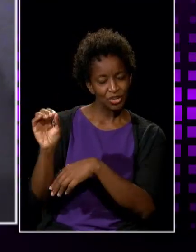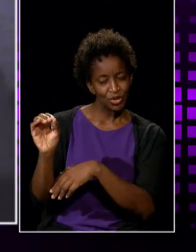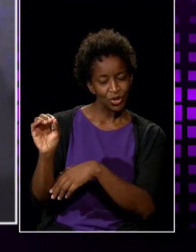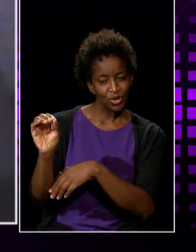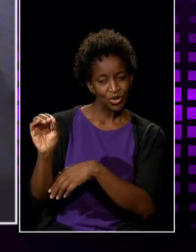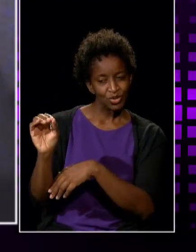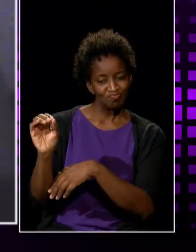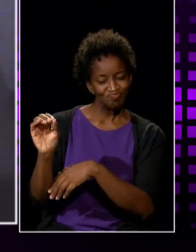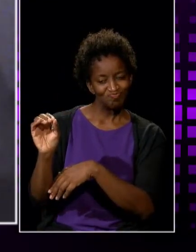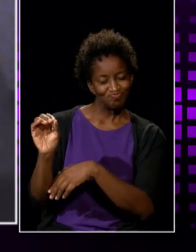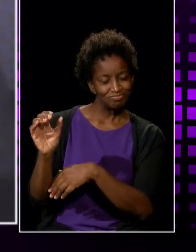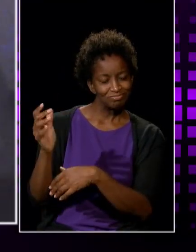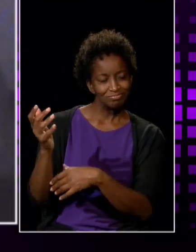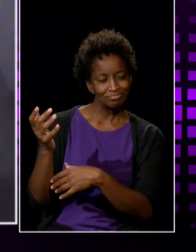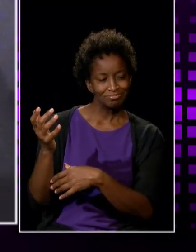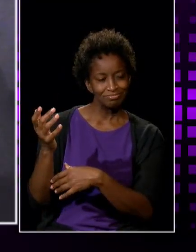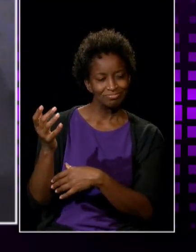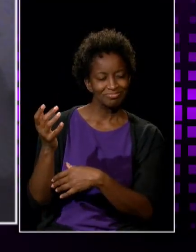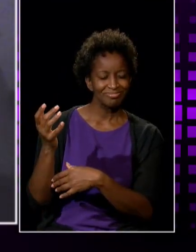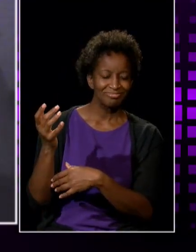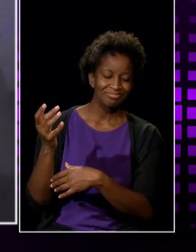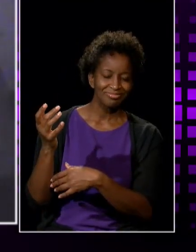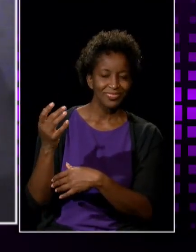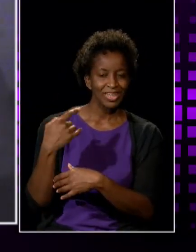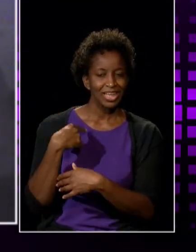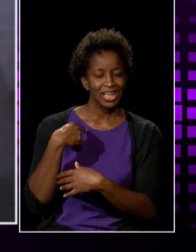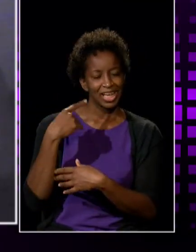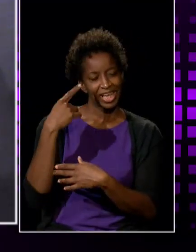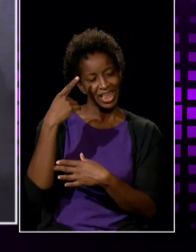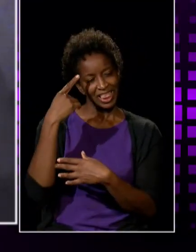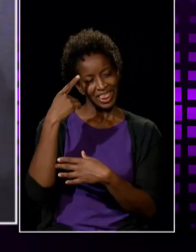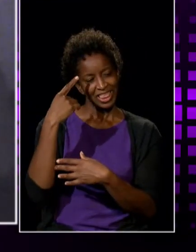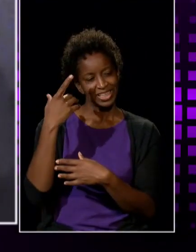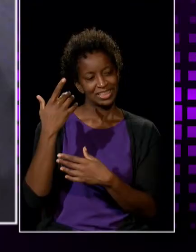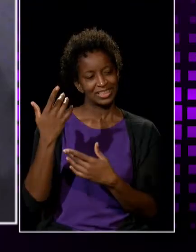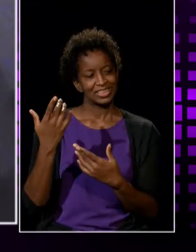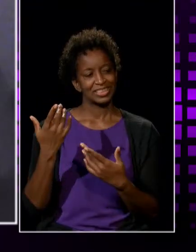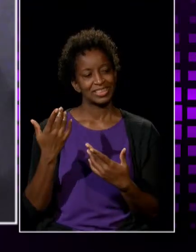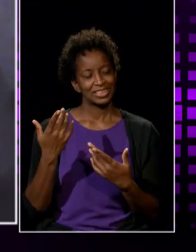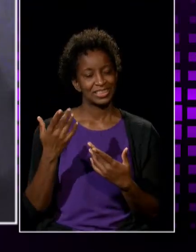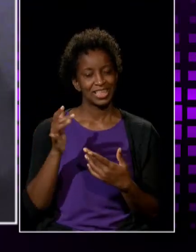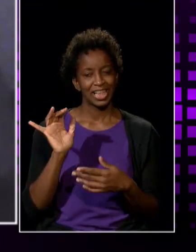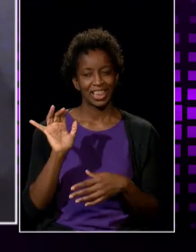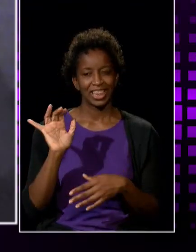it was a move that, as I said, it's the symbolism of it, and as